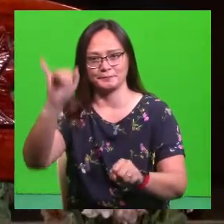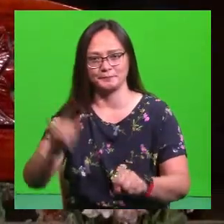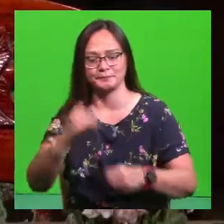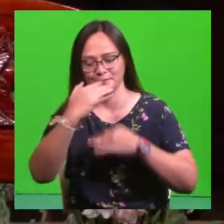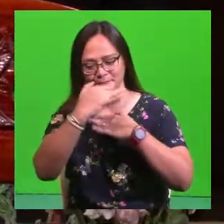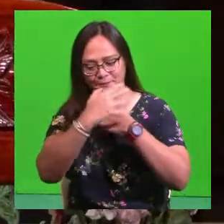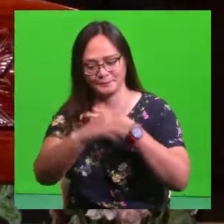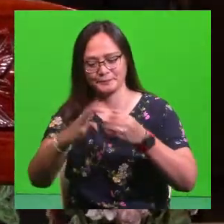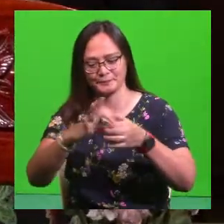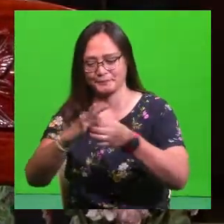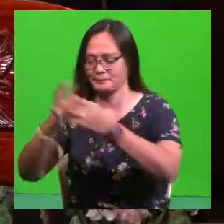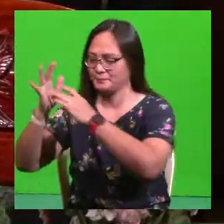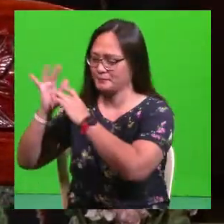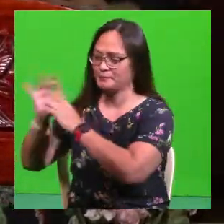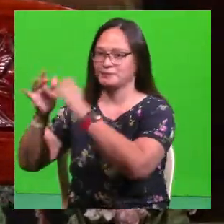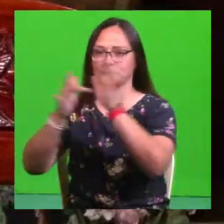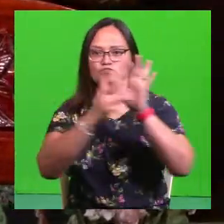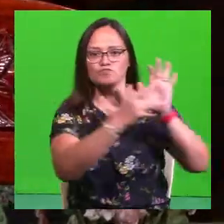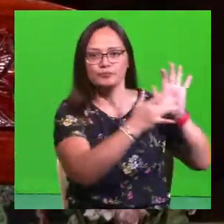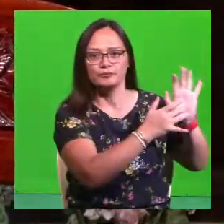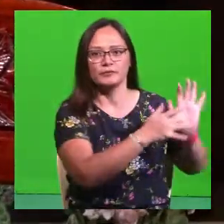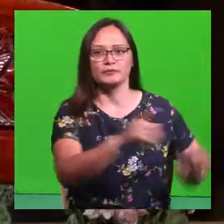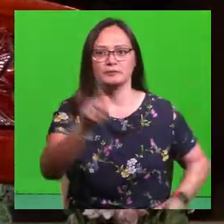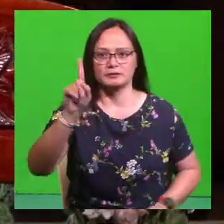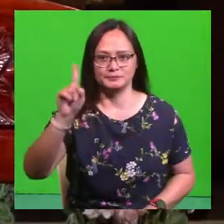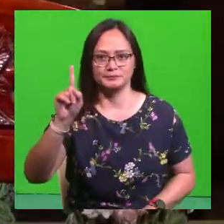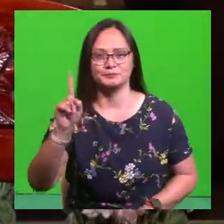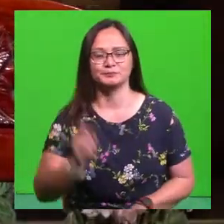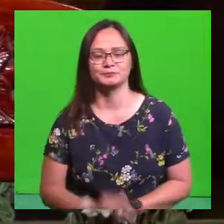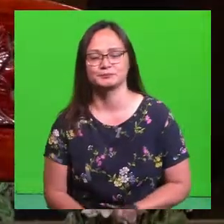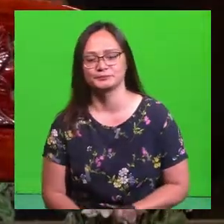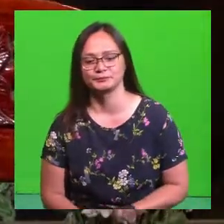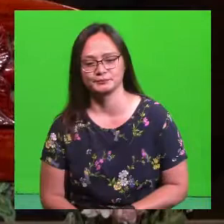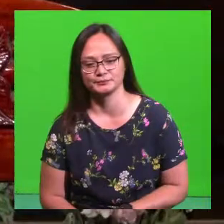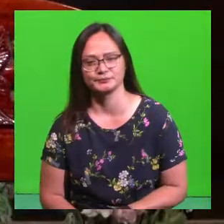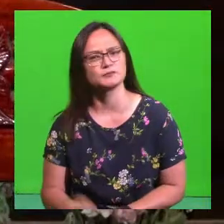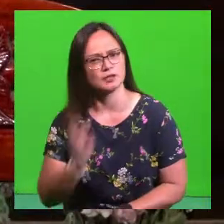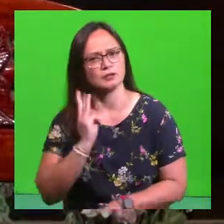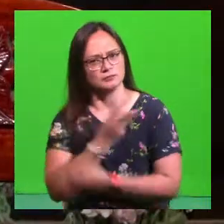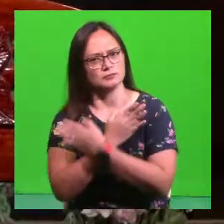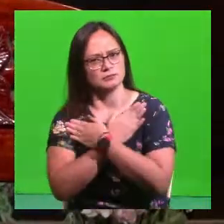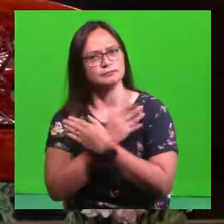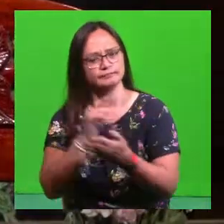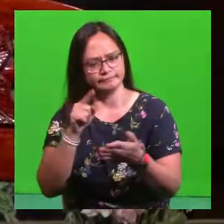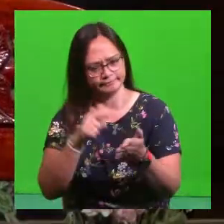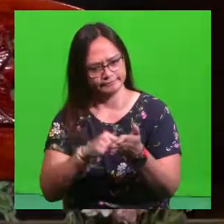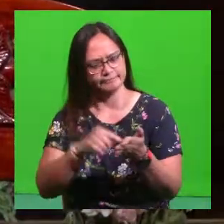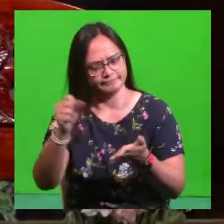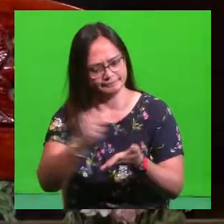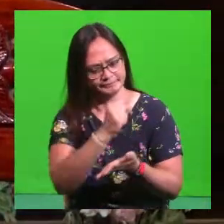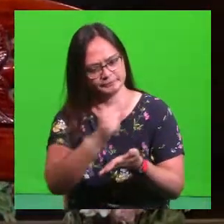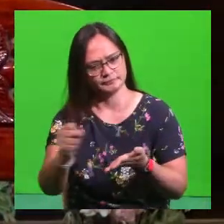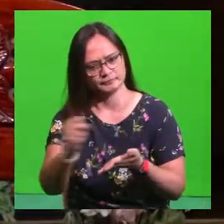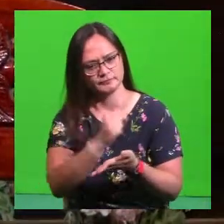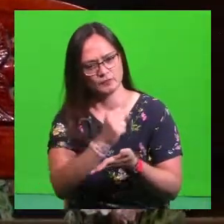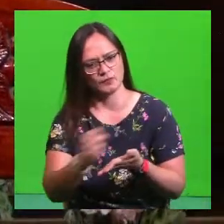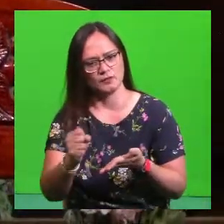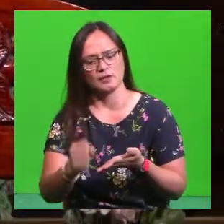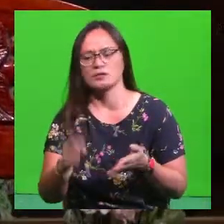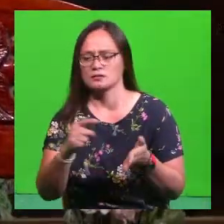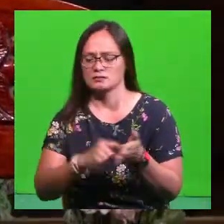yung awit na yan? Oh, we love this song. Ito ay isa sa mga awit na hindi po kailanman ay